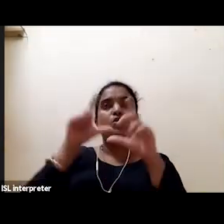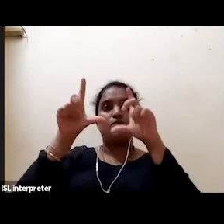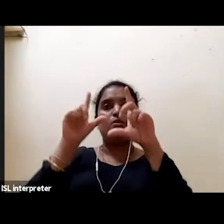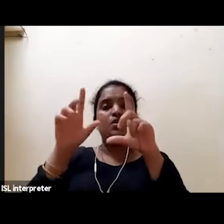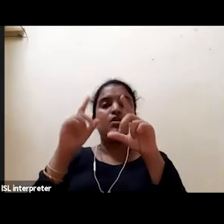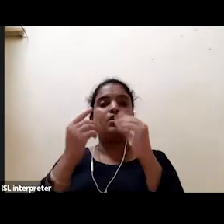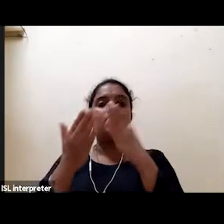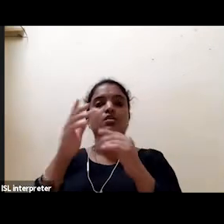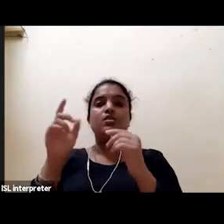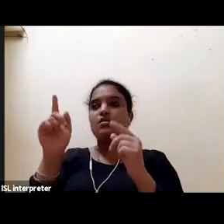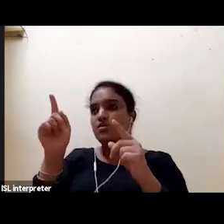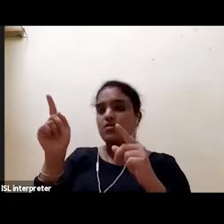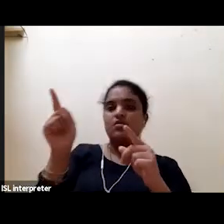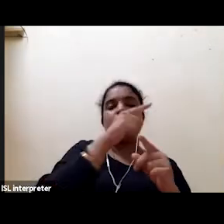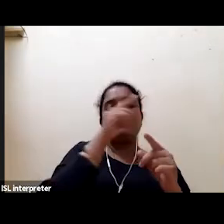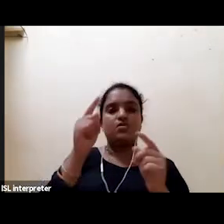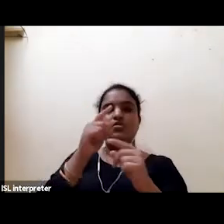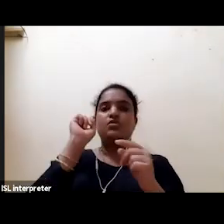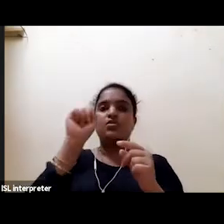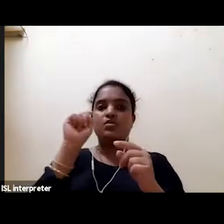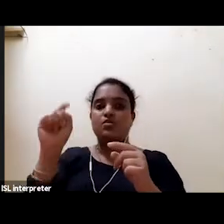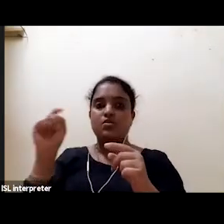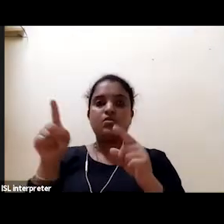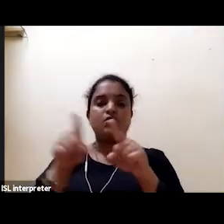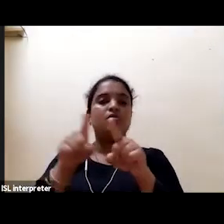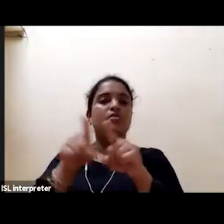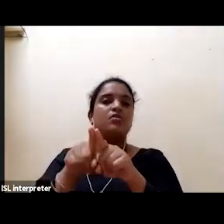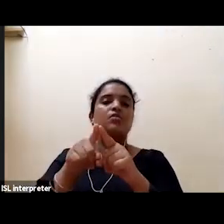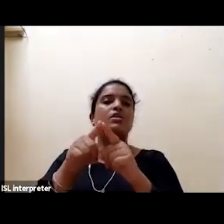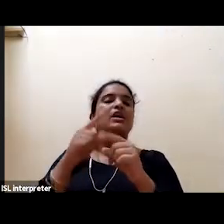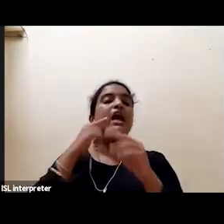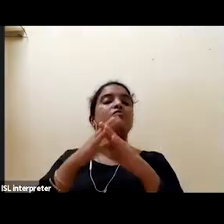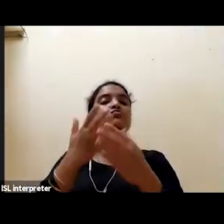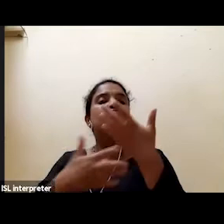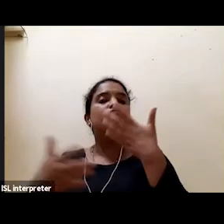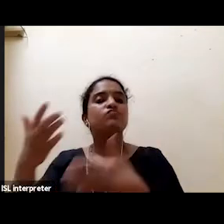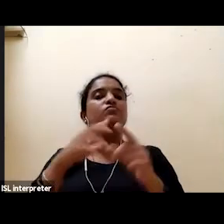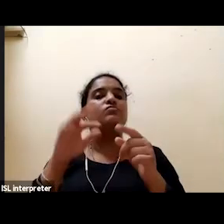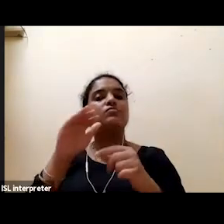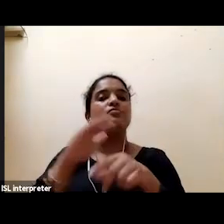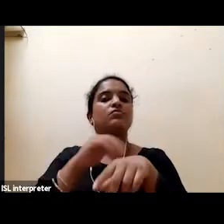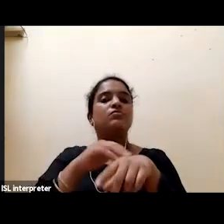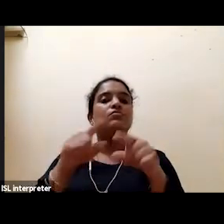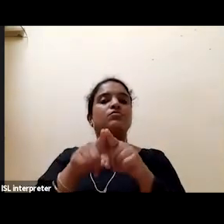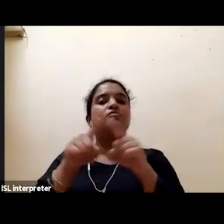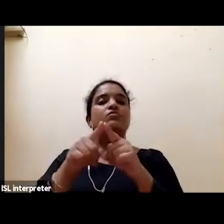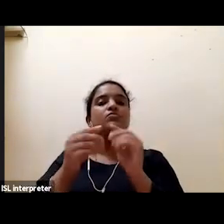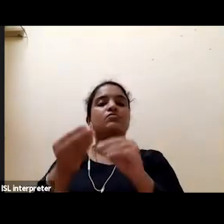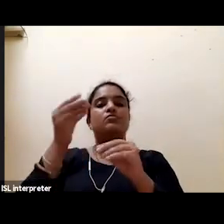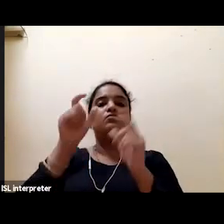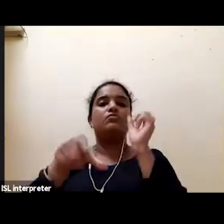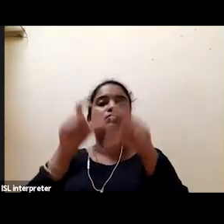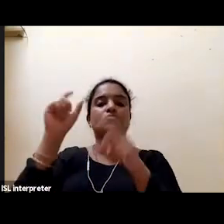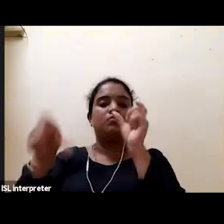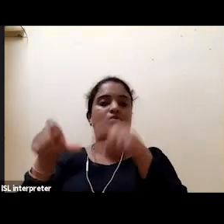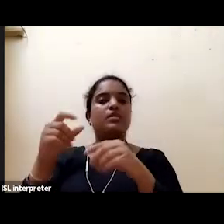even swiping or liking or commenting, anything, any interaction with your post, means they will show your post to more people, they will show